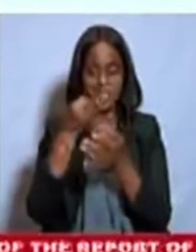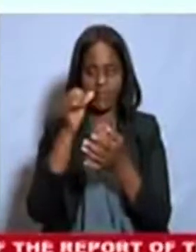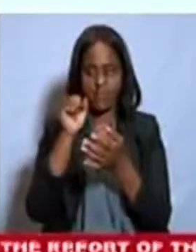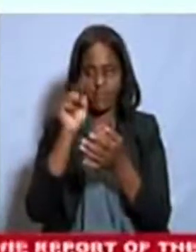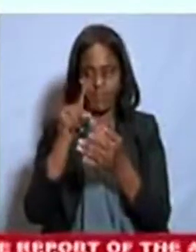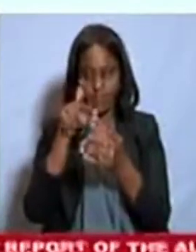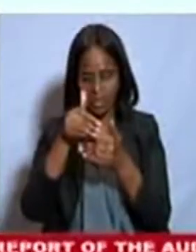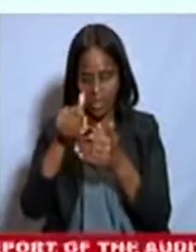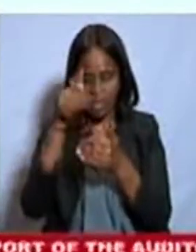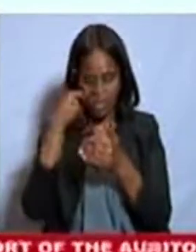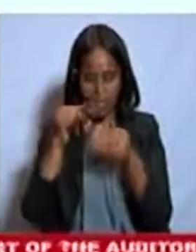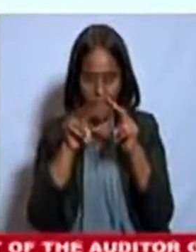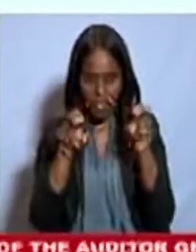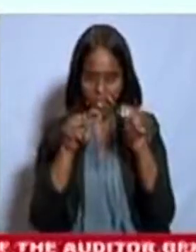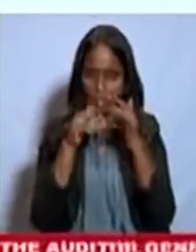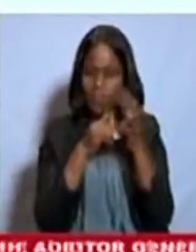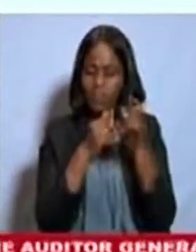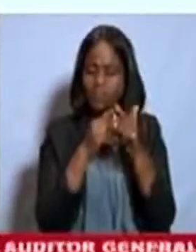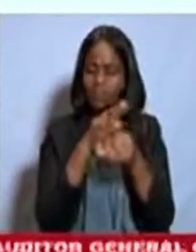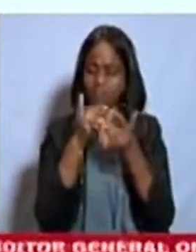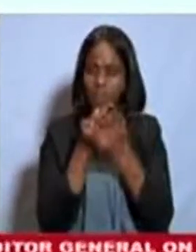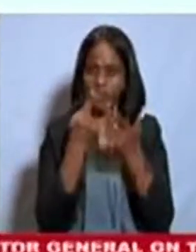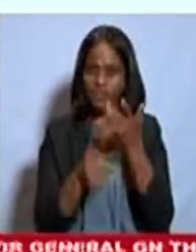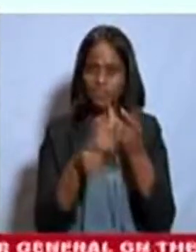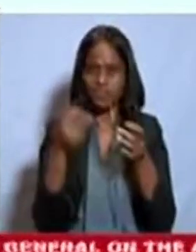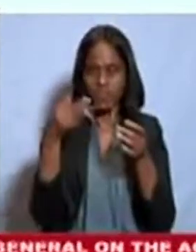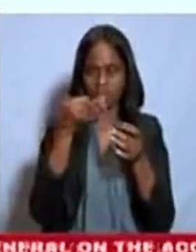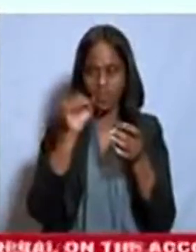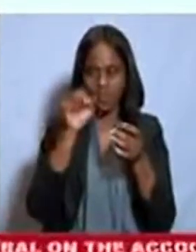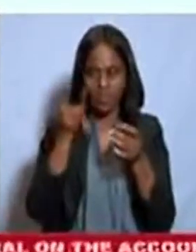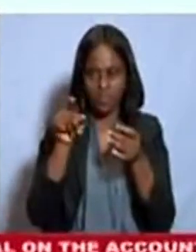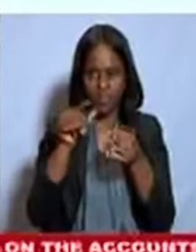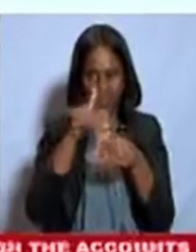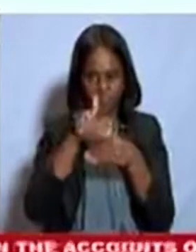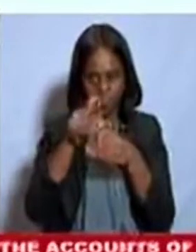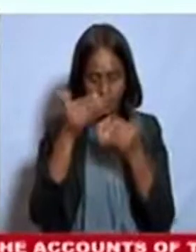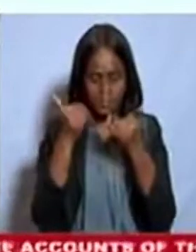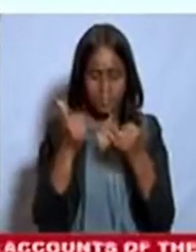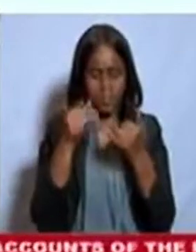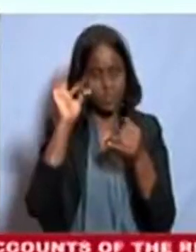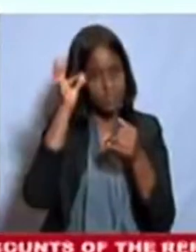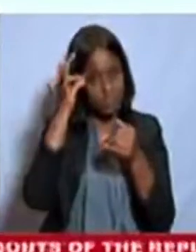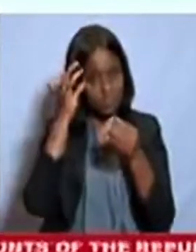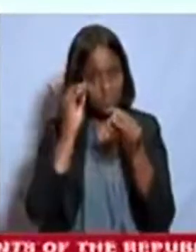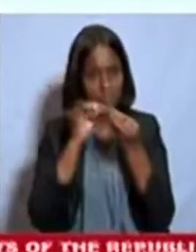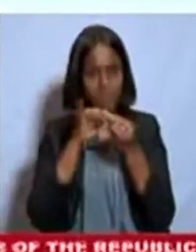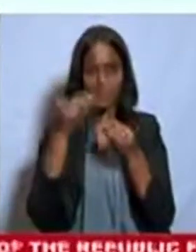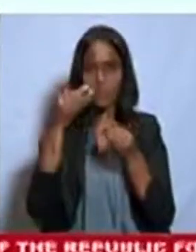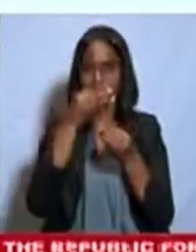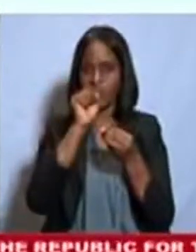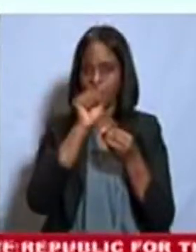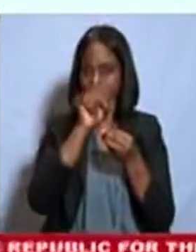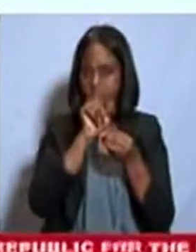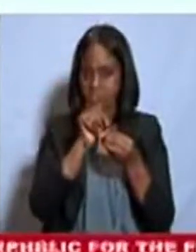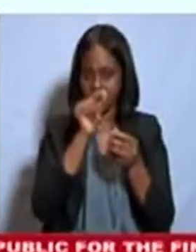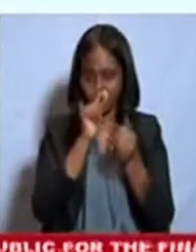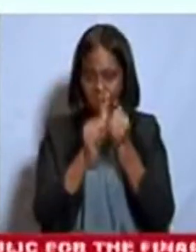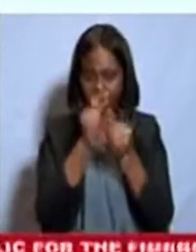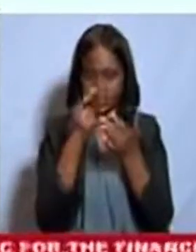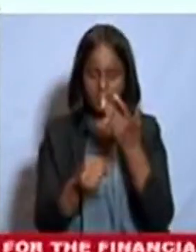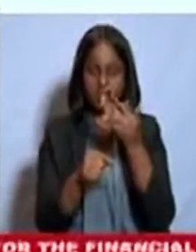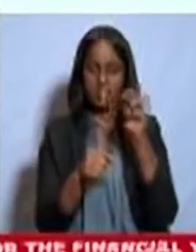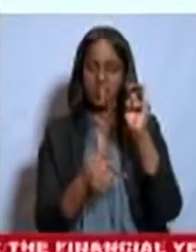for screening against the FSIP register. Further, it may be noted that the FSP system, which is